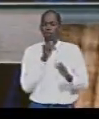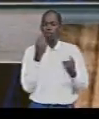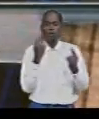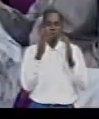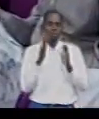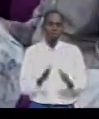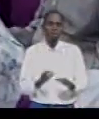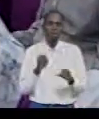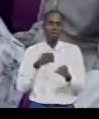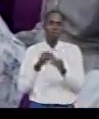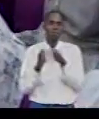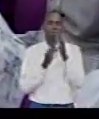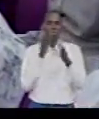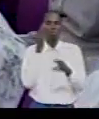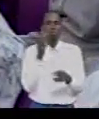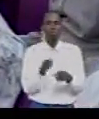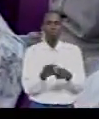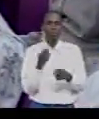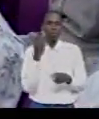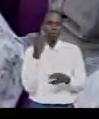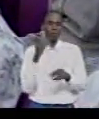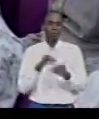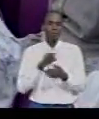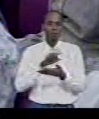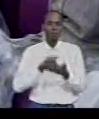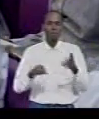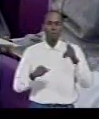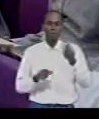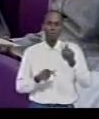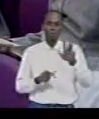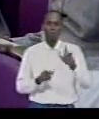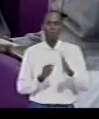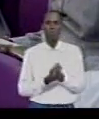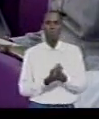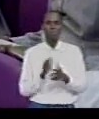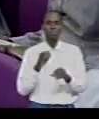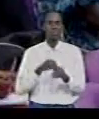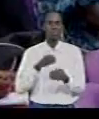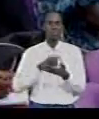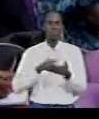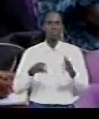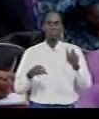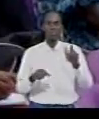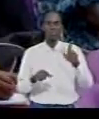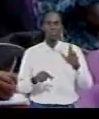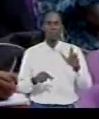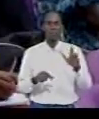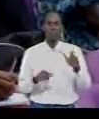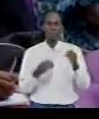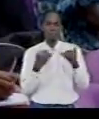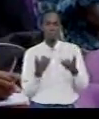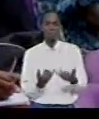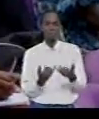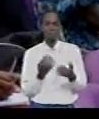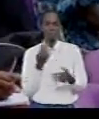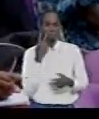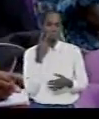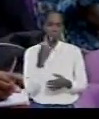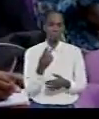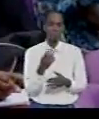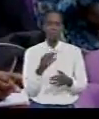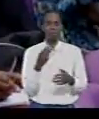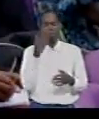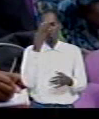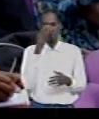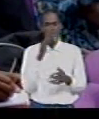Jesus' name. Look at verse 25. In verse 25, but now behold, I know that ye all